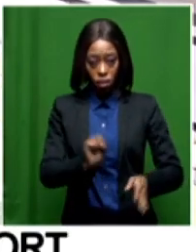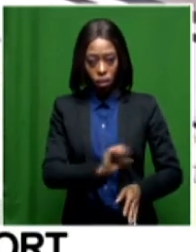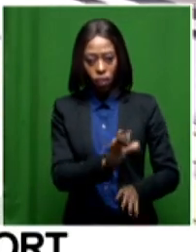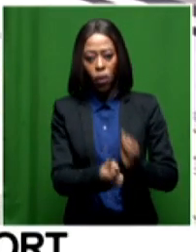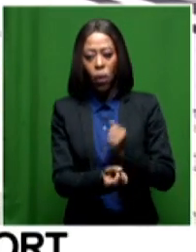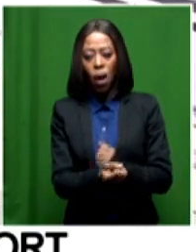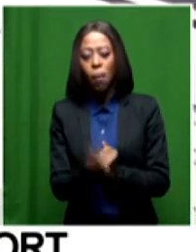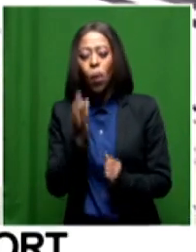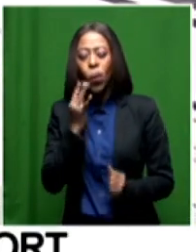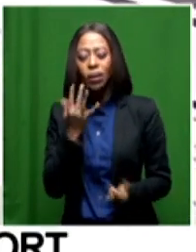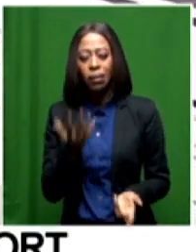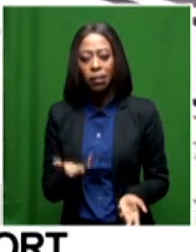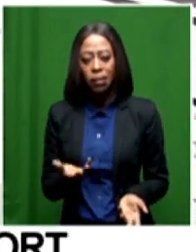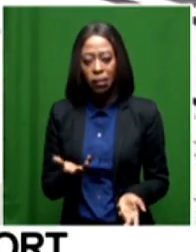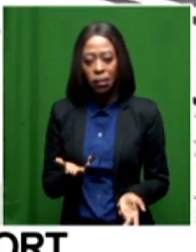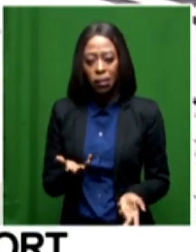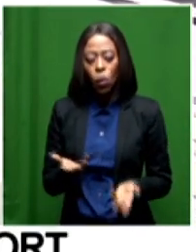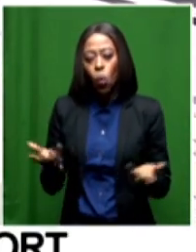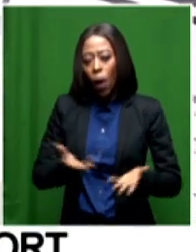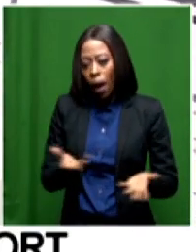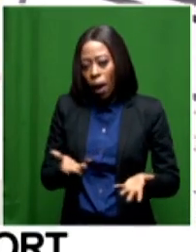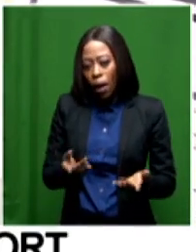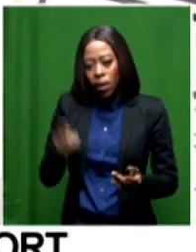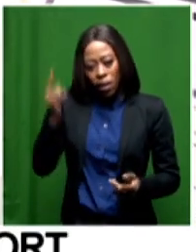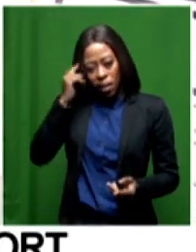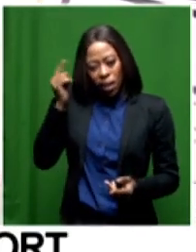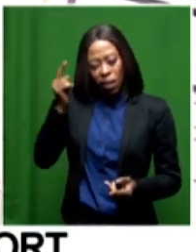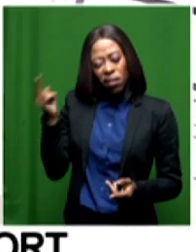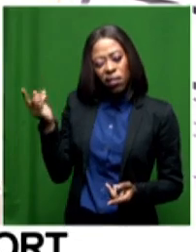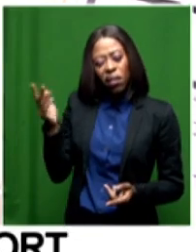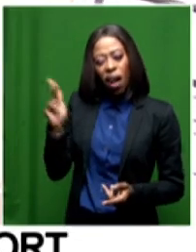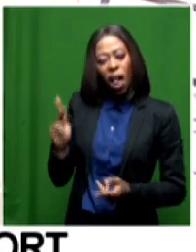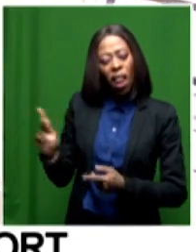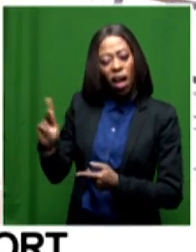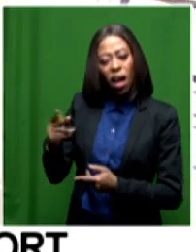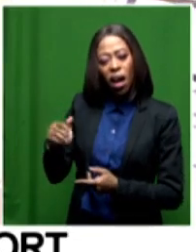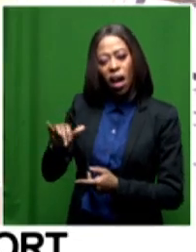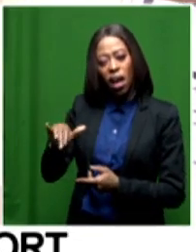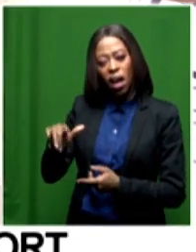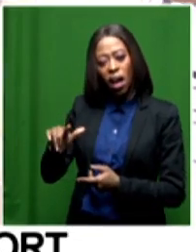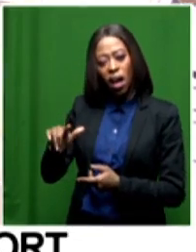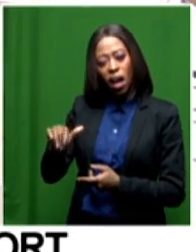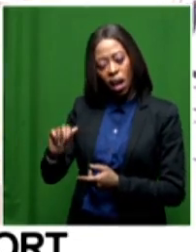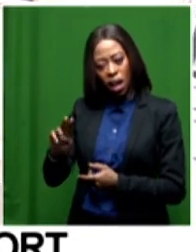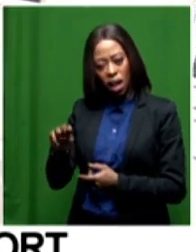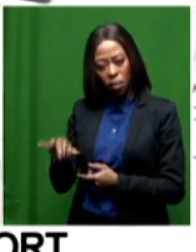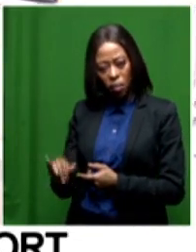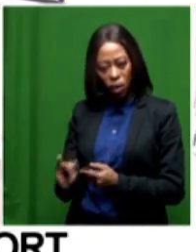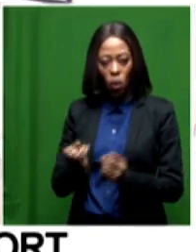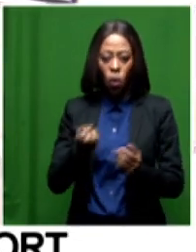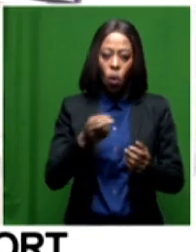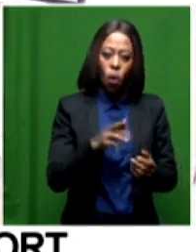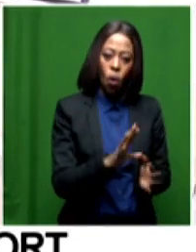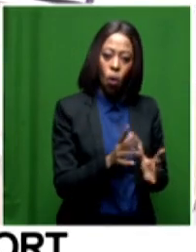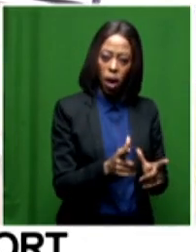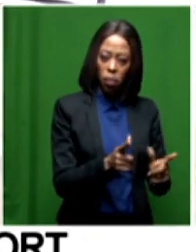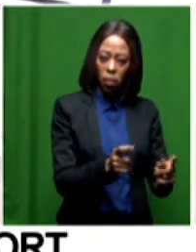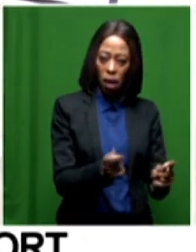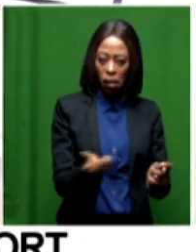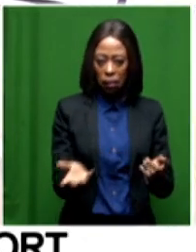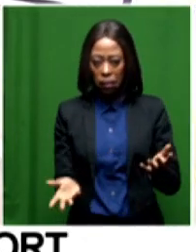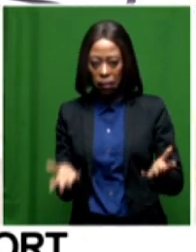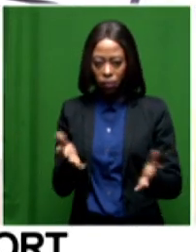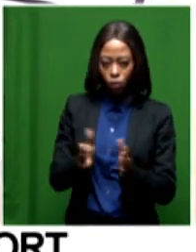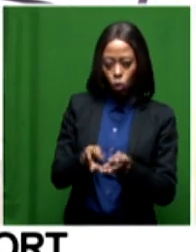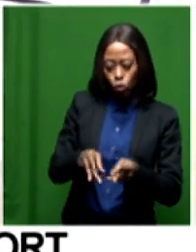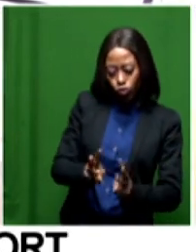race likely take place? Do you think it would be a Kyalami Grand Prix, or could we be going to the streets of Cape Town for a street